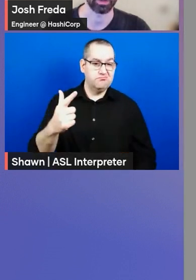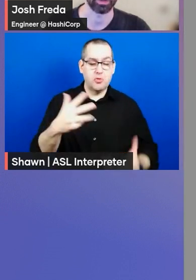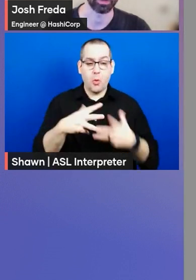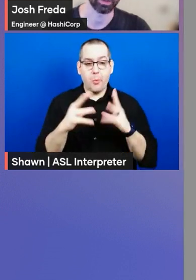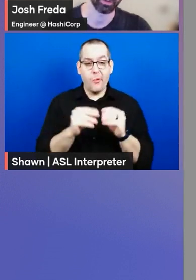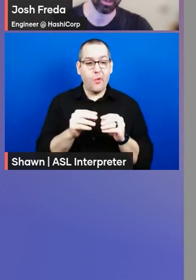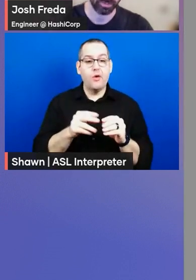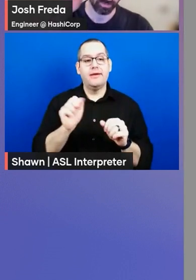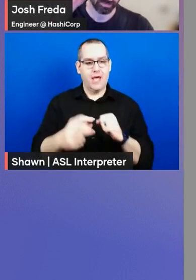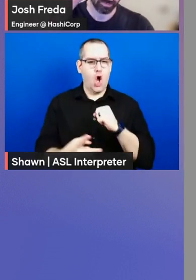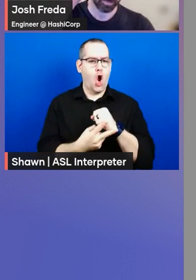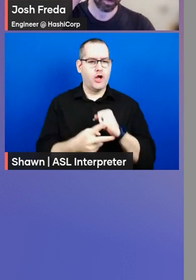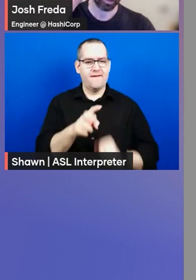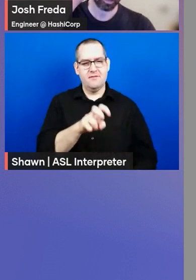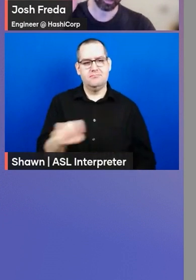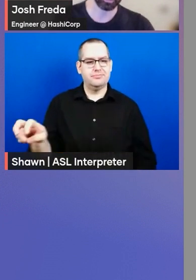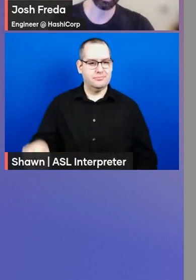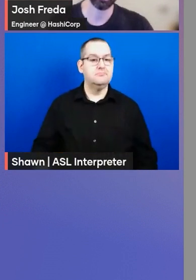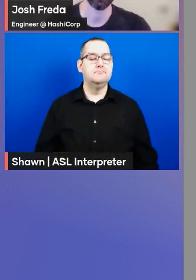it.